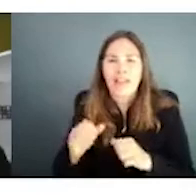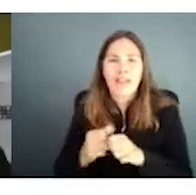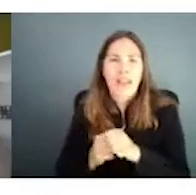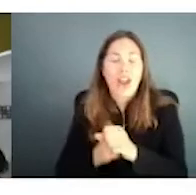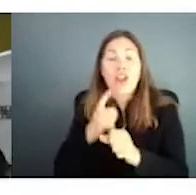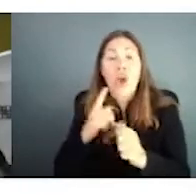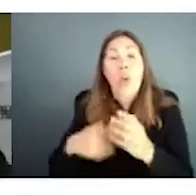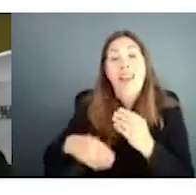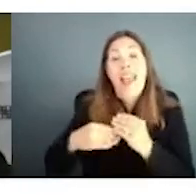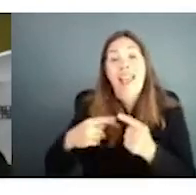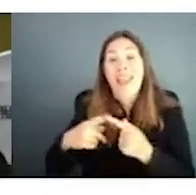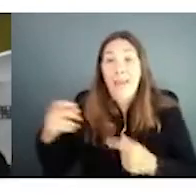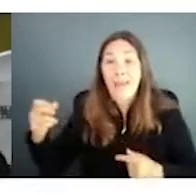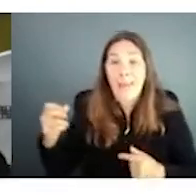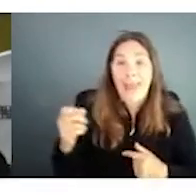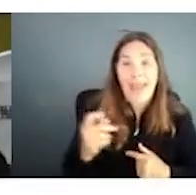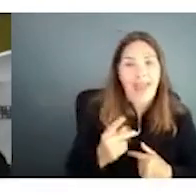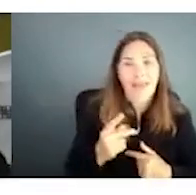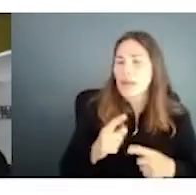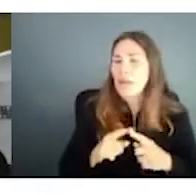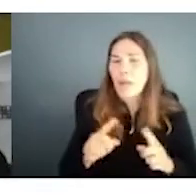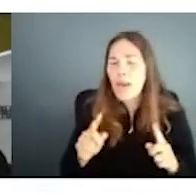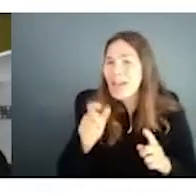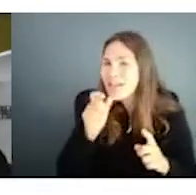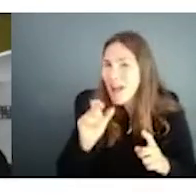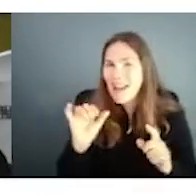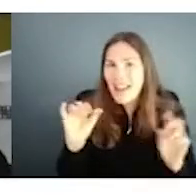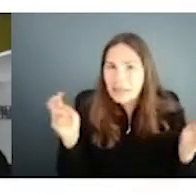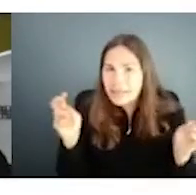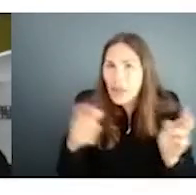looking at adding that back in, but not as a requirement,